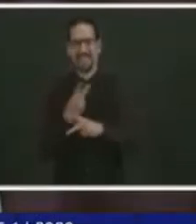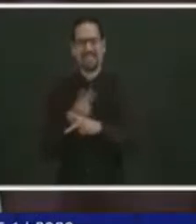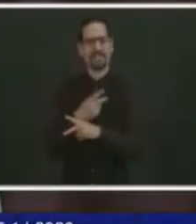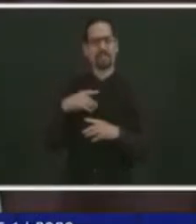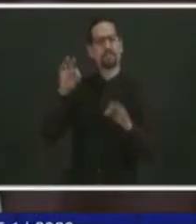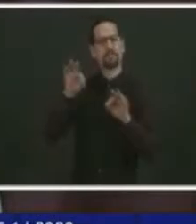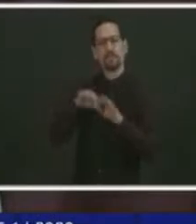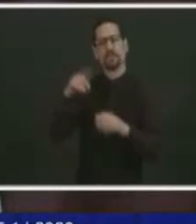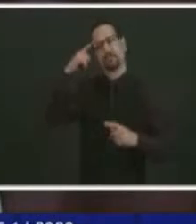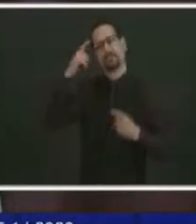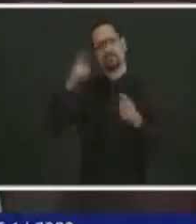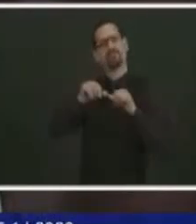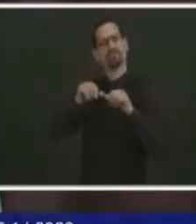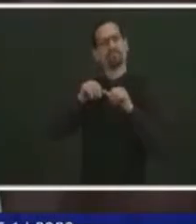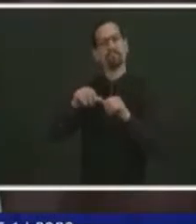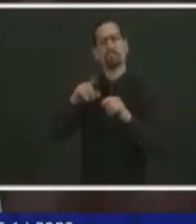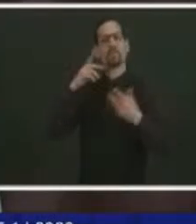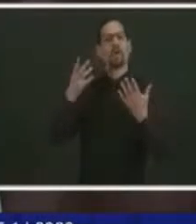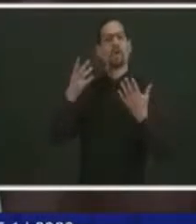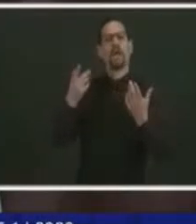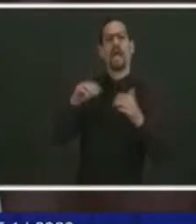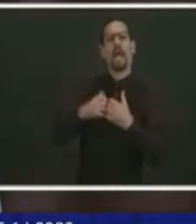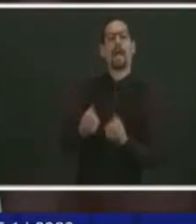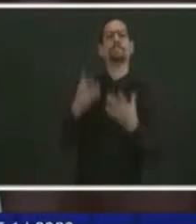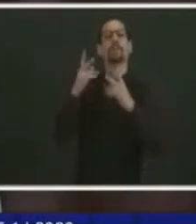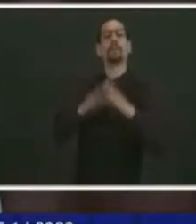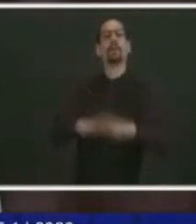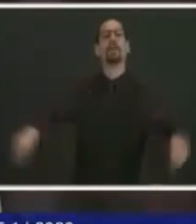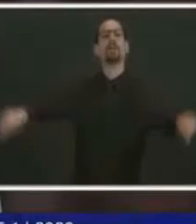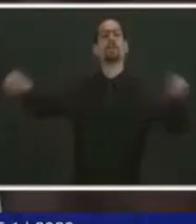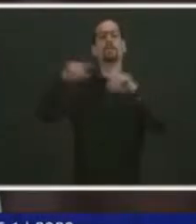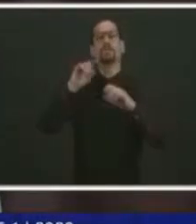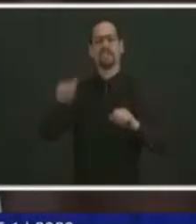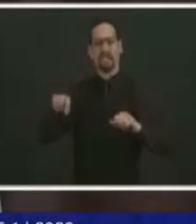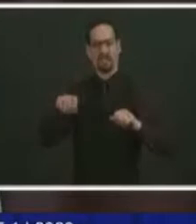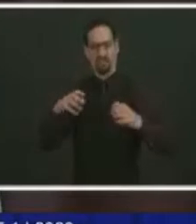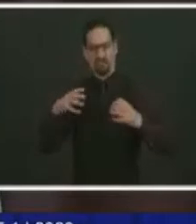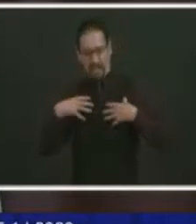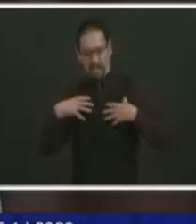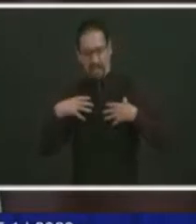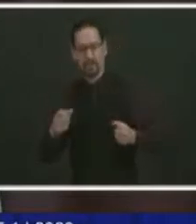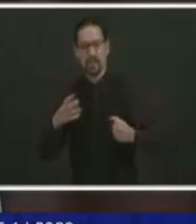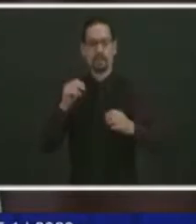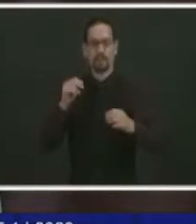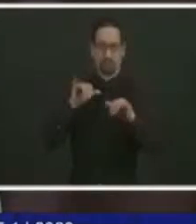keep as many people healthy as possible and maintain their safety with that as well.